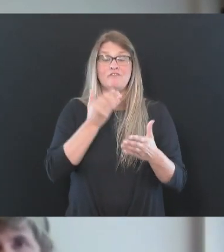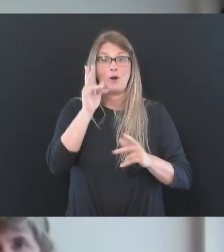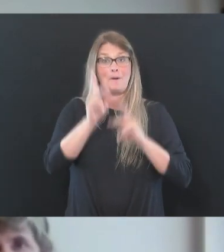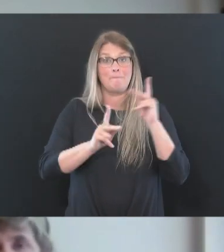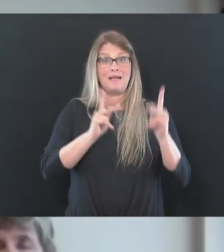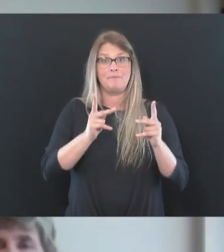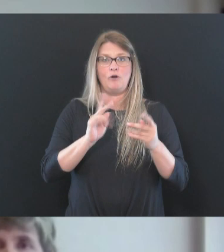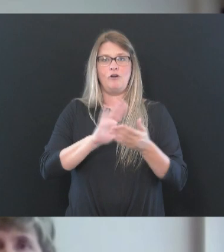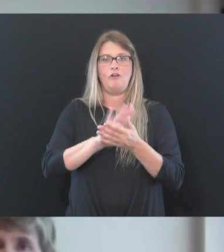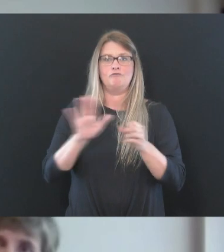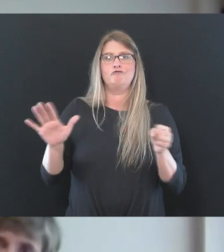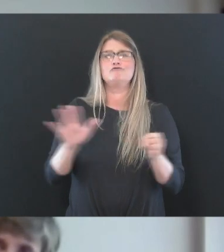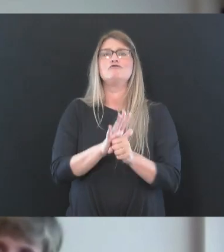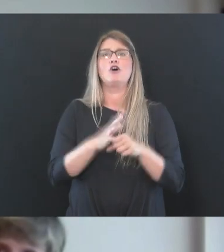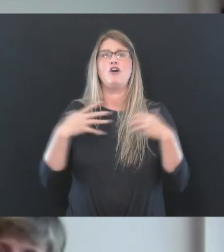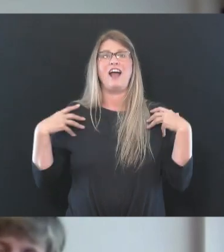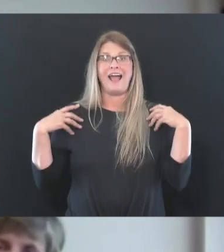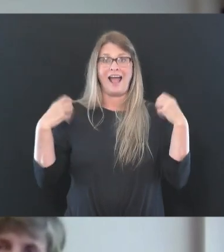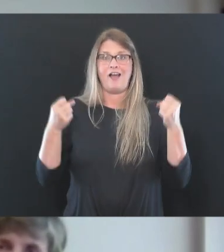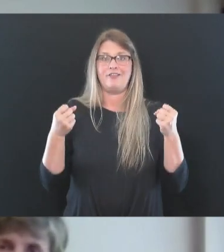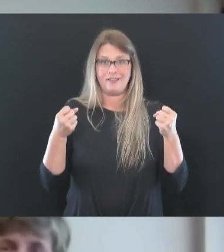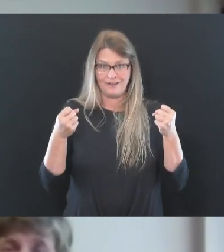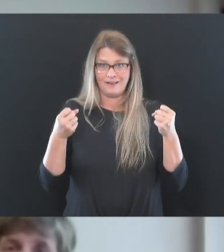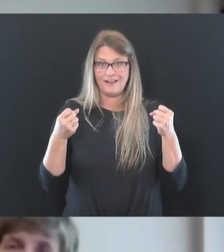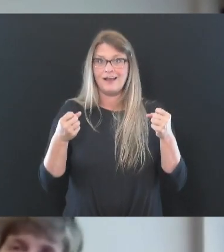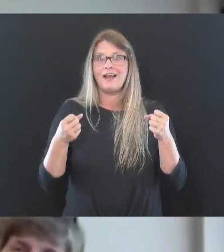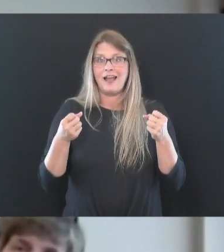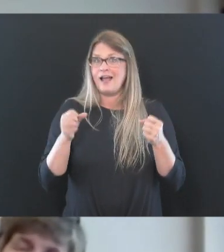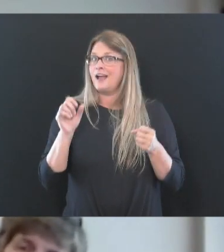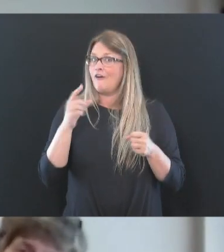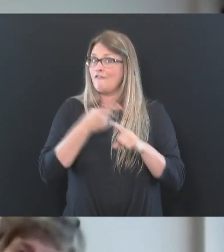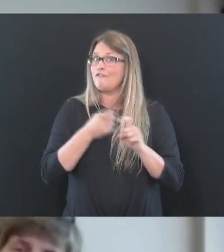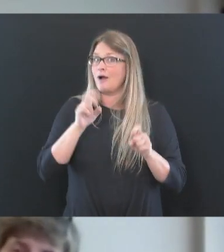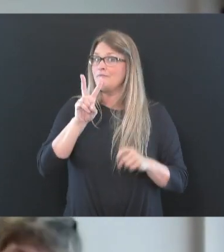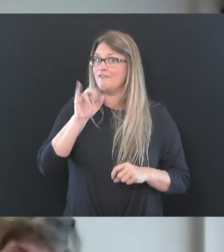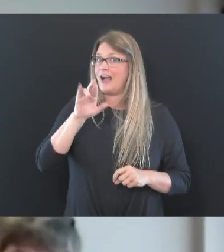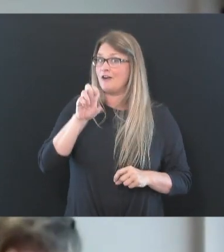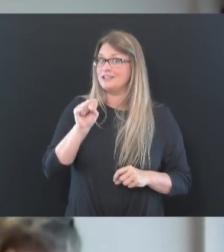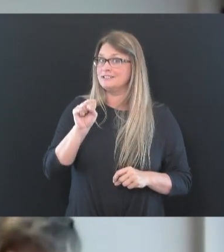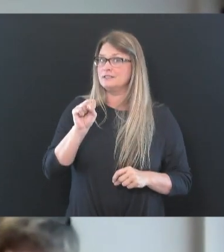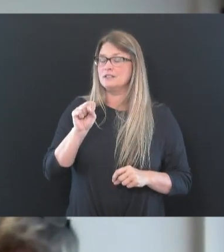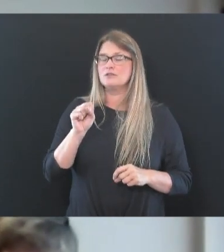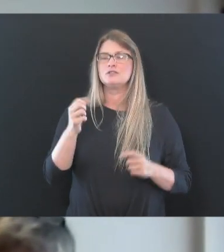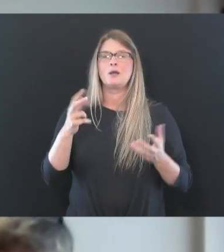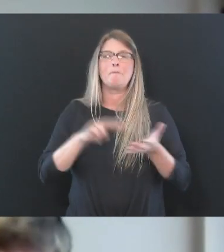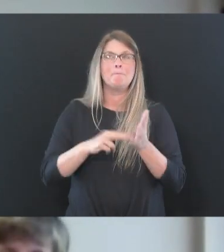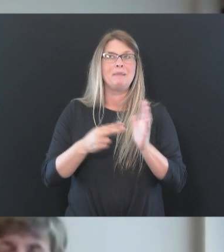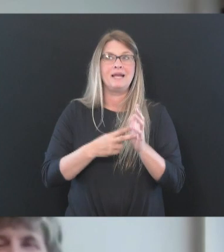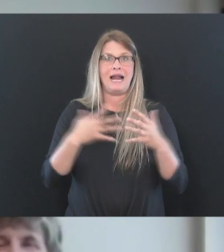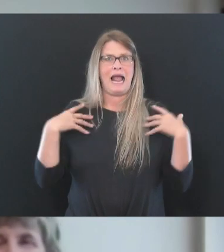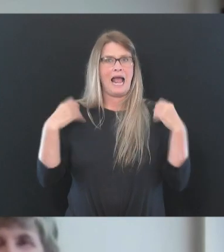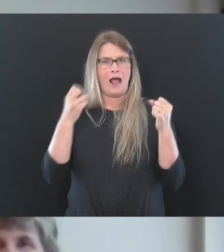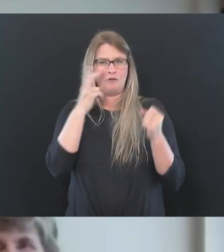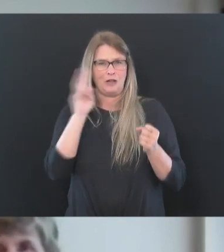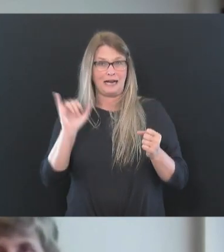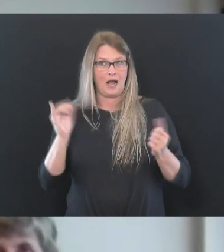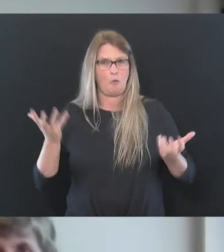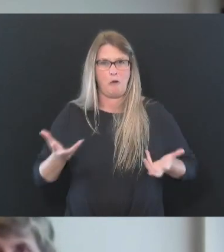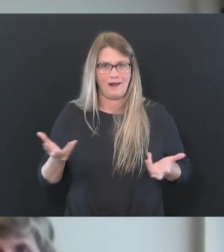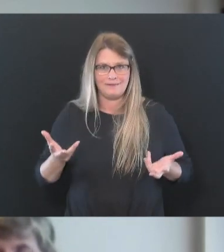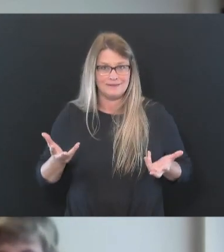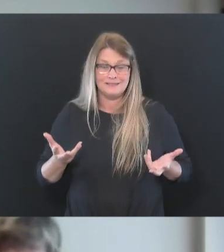this disease, depending on their own conditions, et cetera, and exactly what is the definition of recovery.